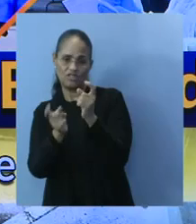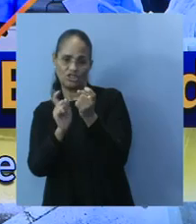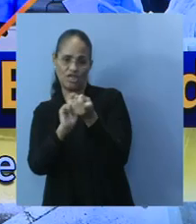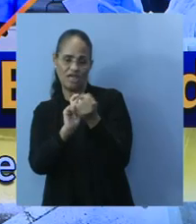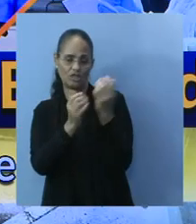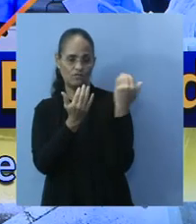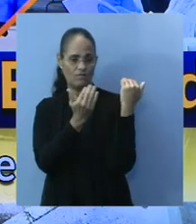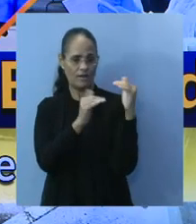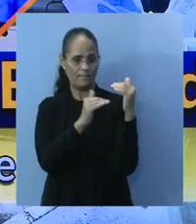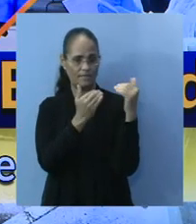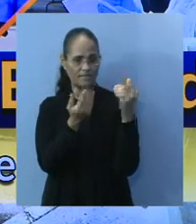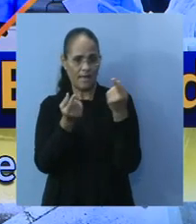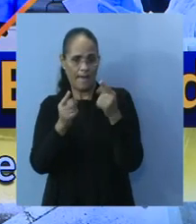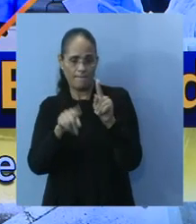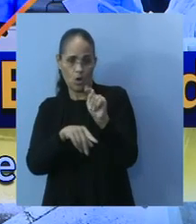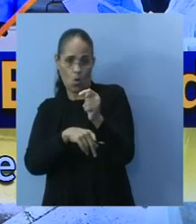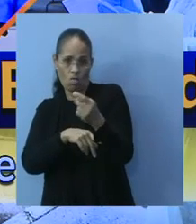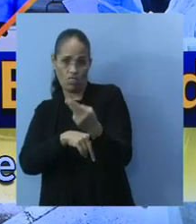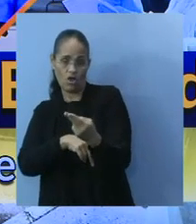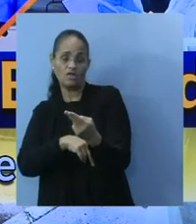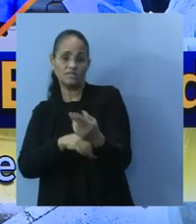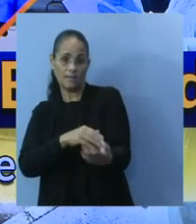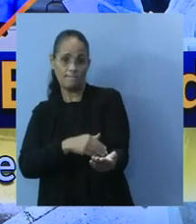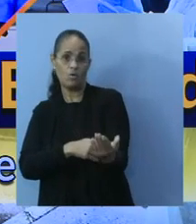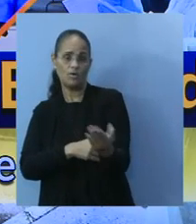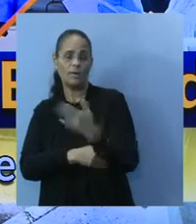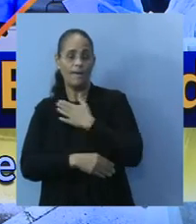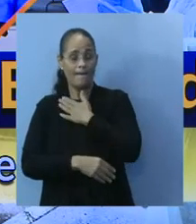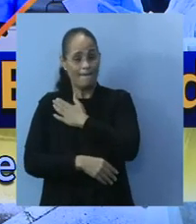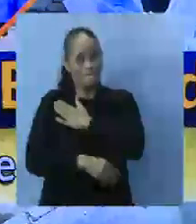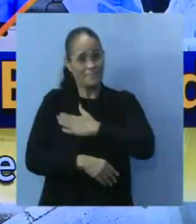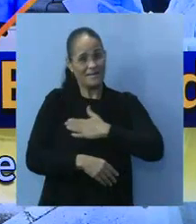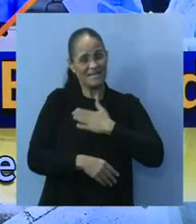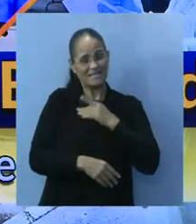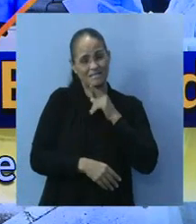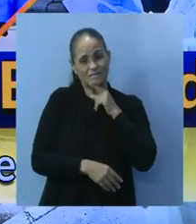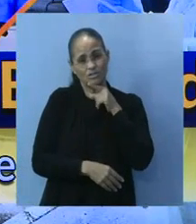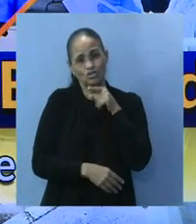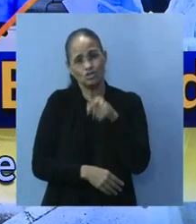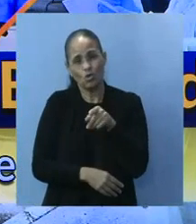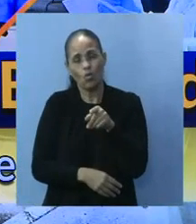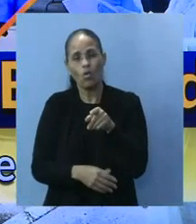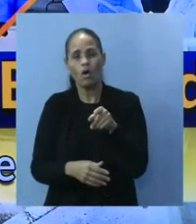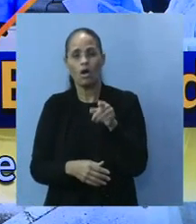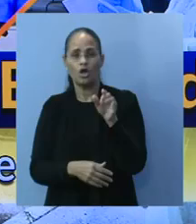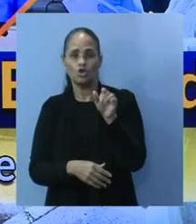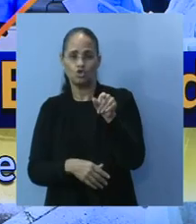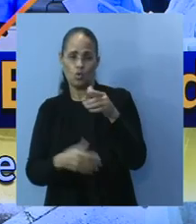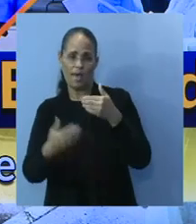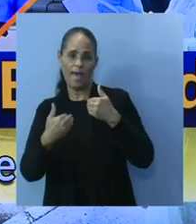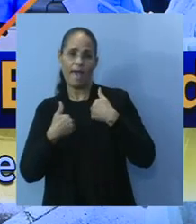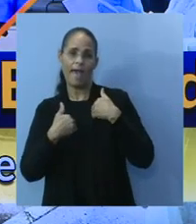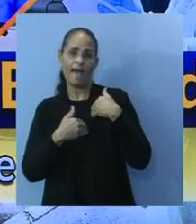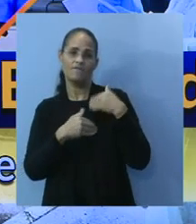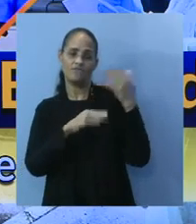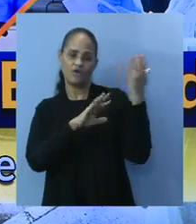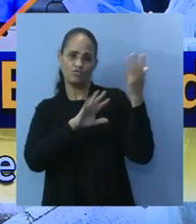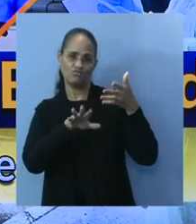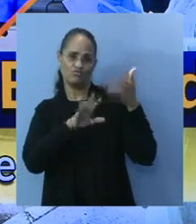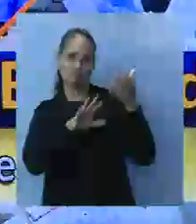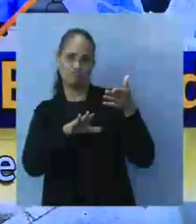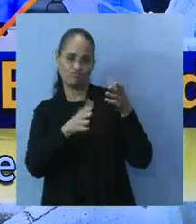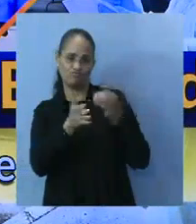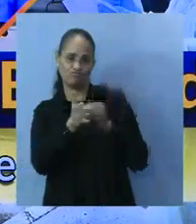restrictions, which will come into place on Thursday morning, please ensure that you have the application